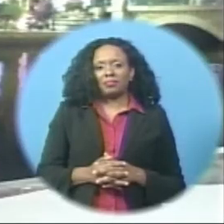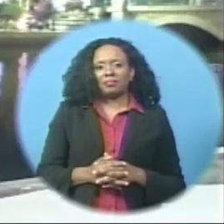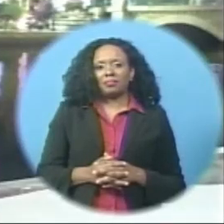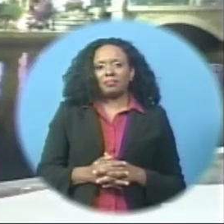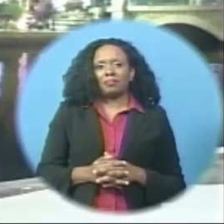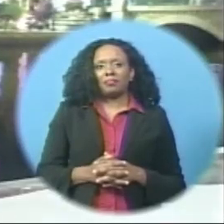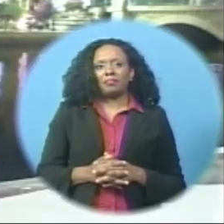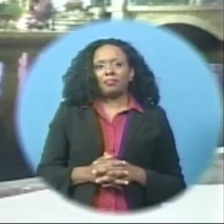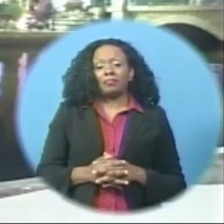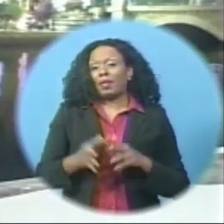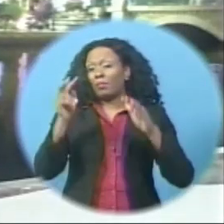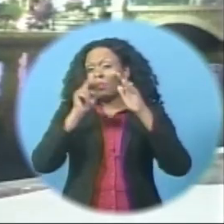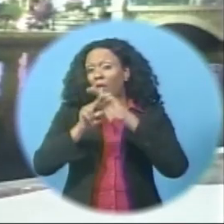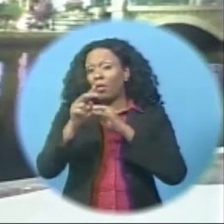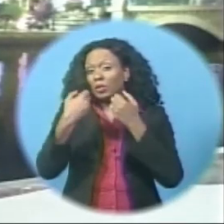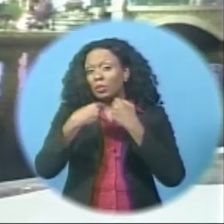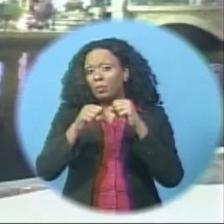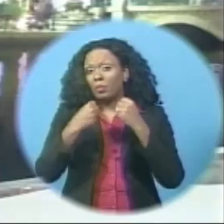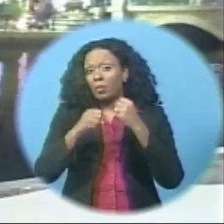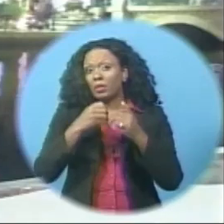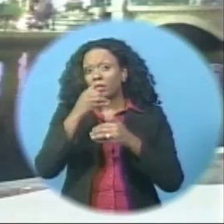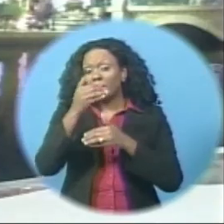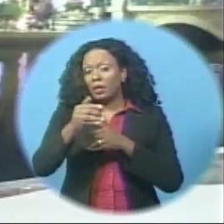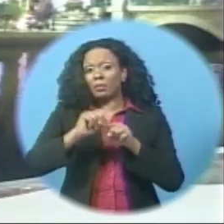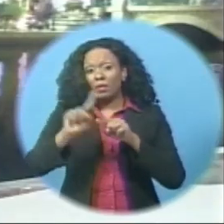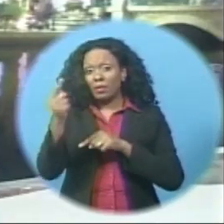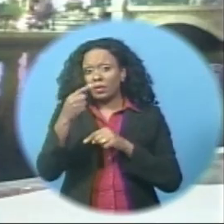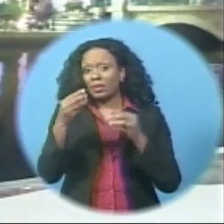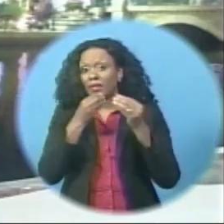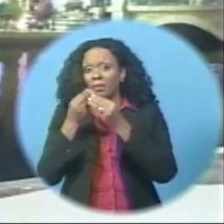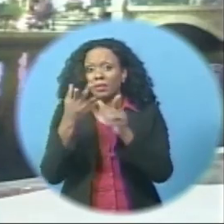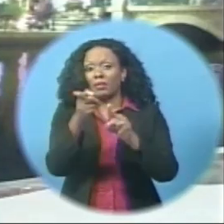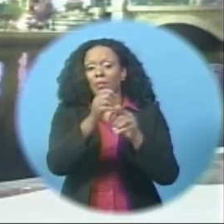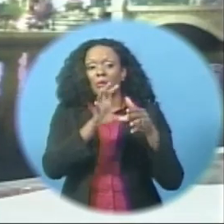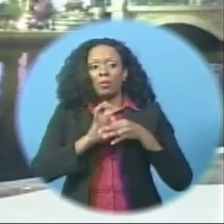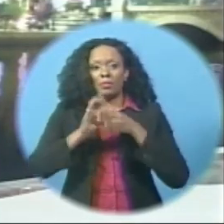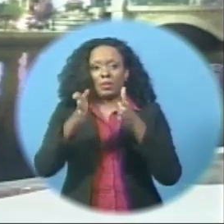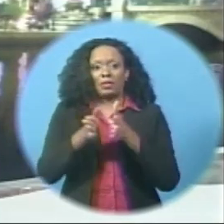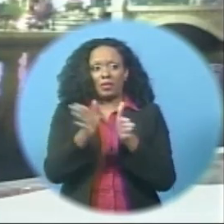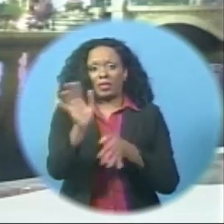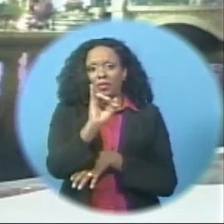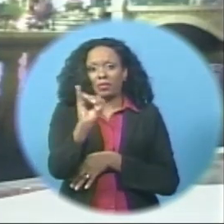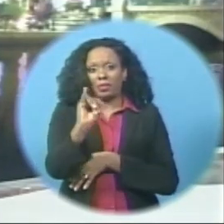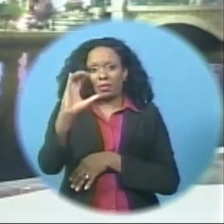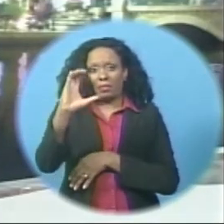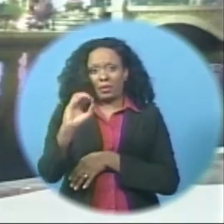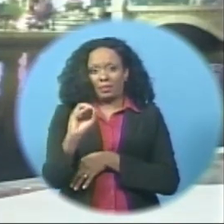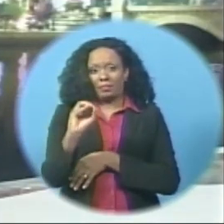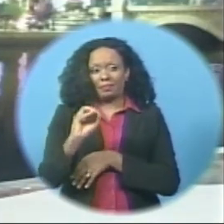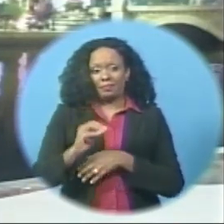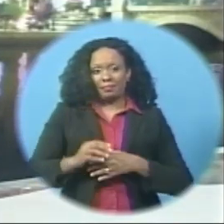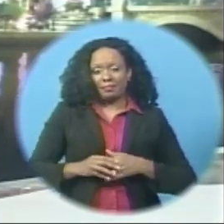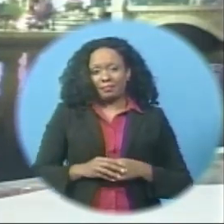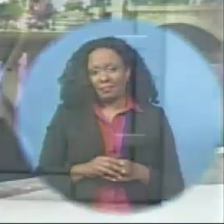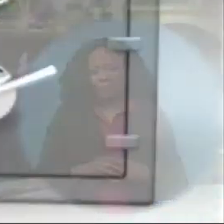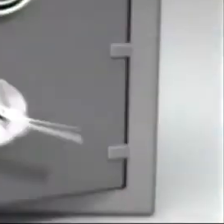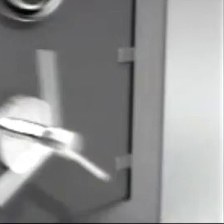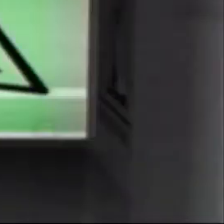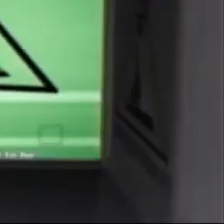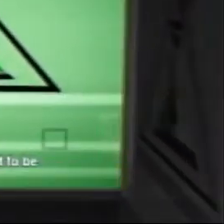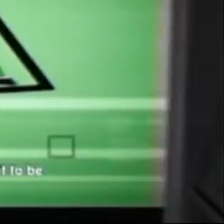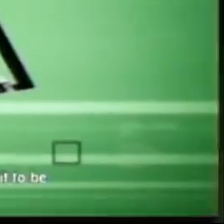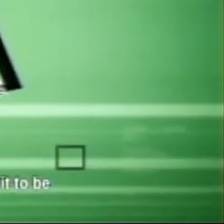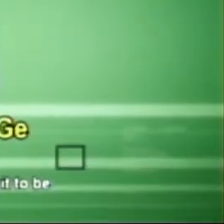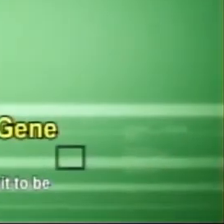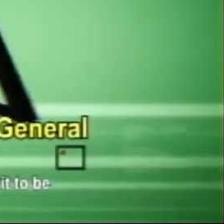I'll give you a peek into the world of sports in just a moment, but first, here's a tip from Cooperators General Insurance. This tip of the day is